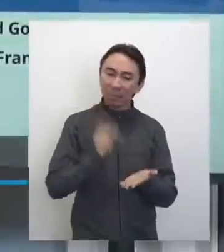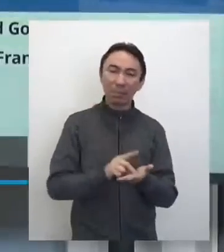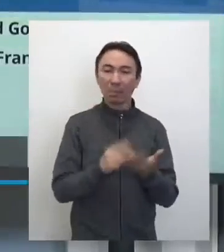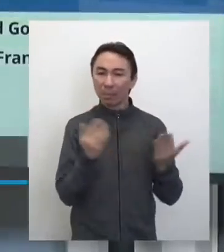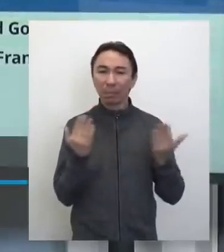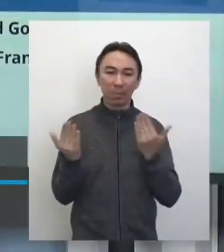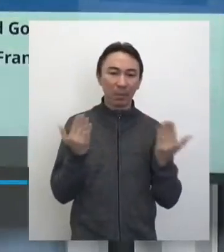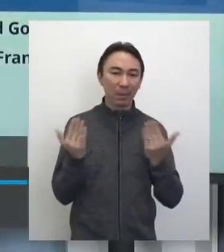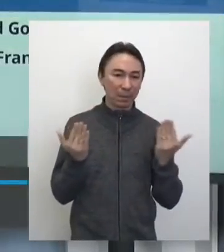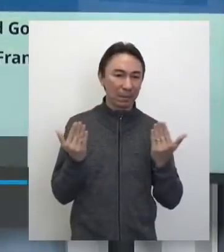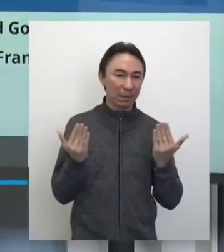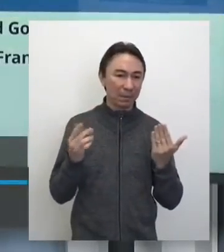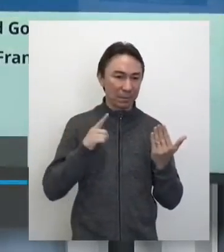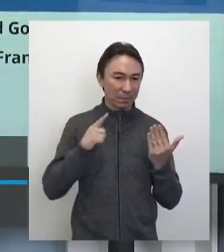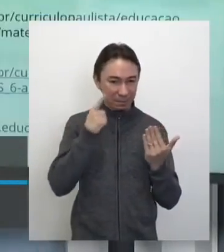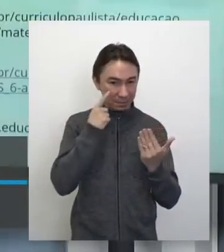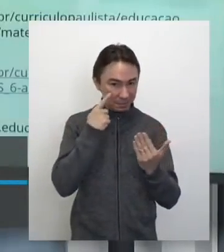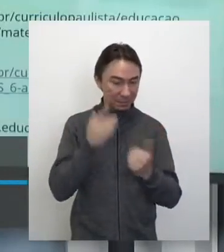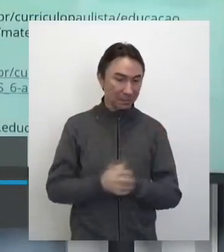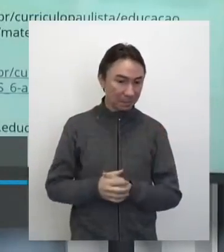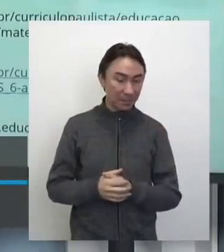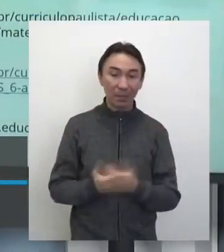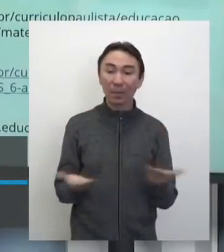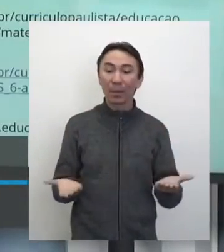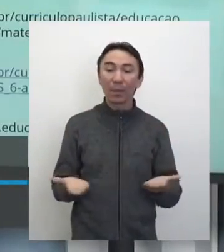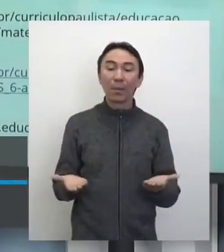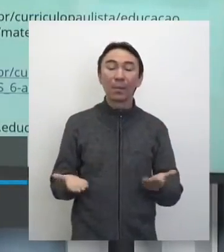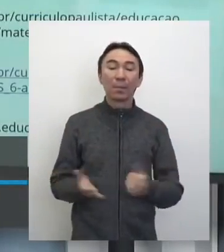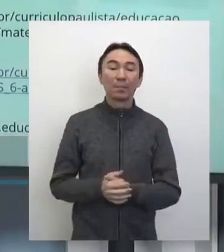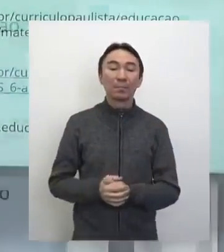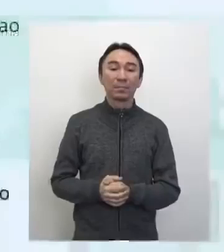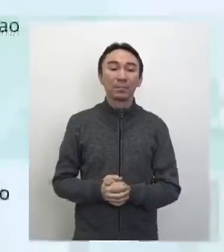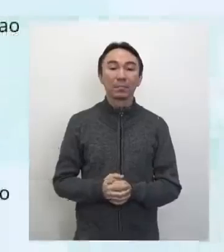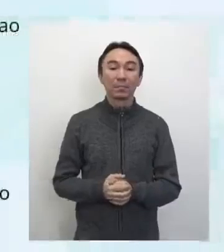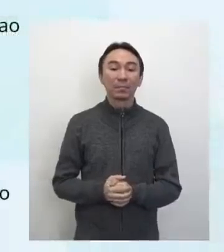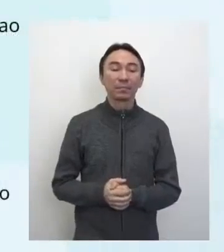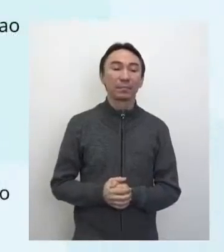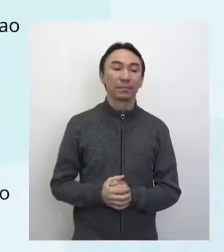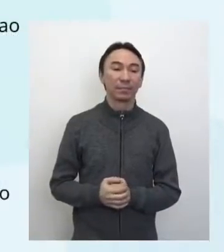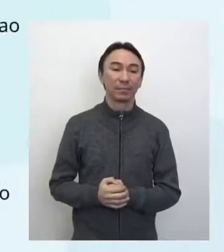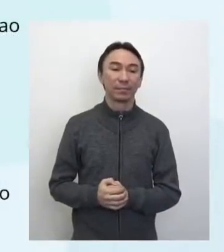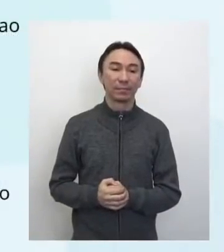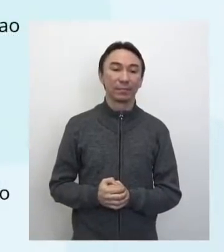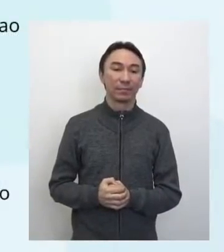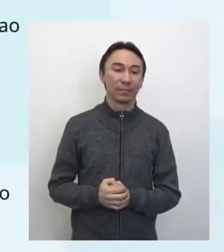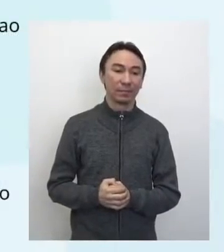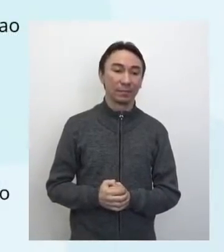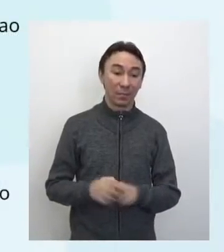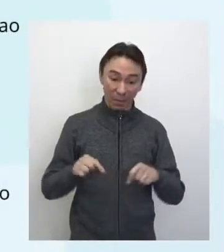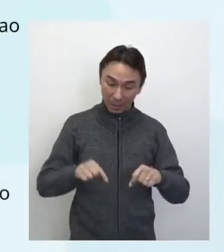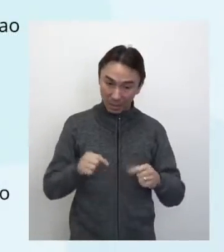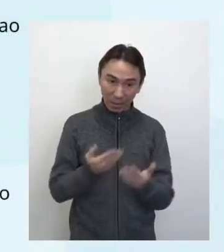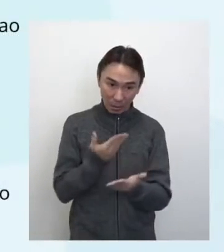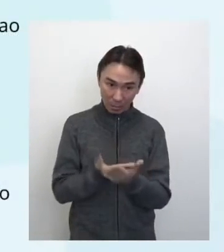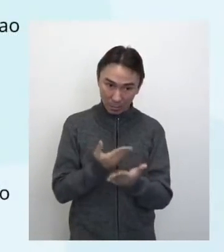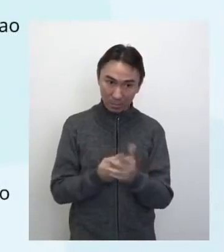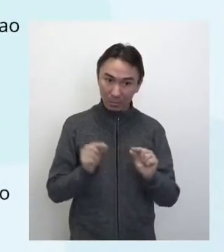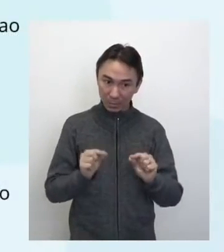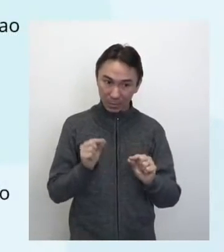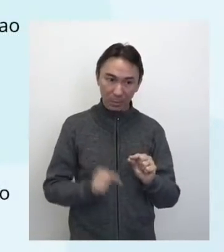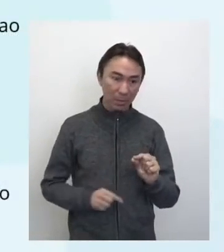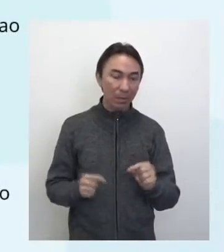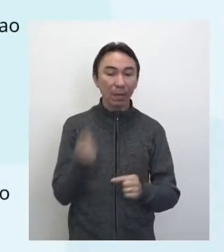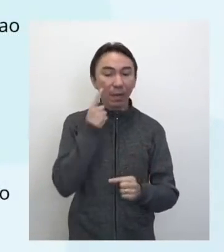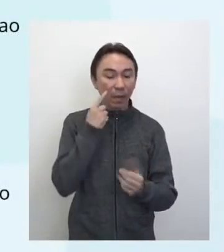falando quer dizer parênteses ok som pode escolher boot para essa aula Você precisará de e o